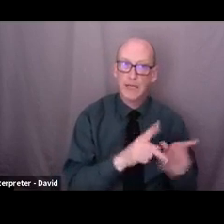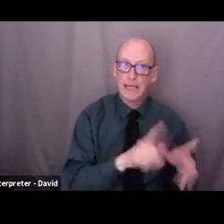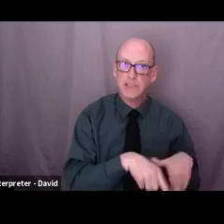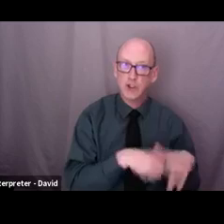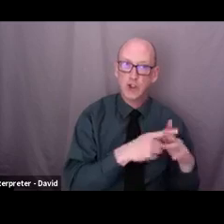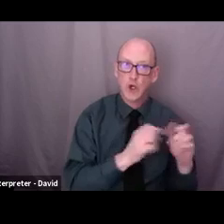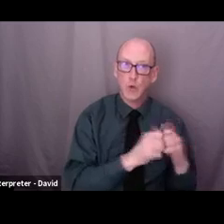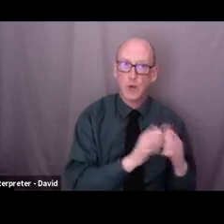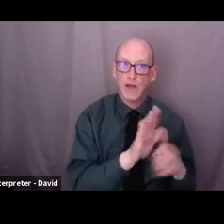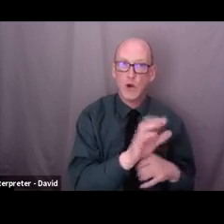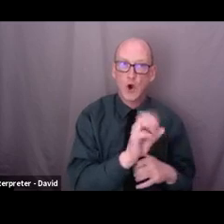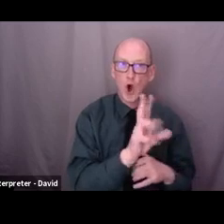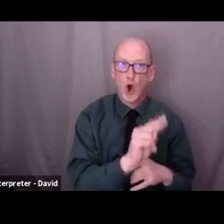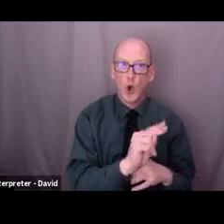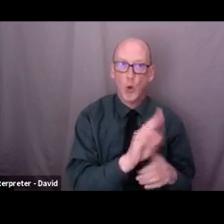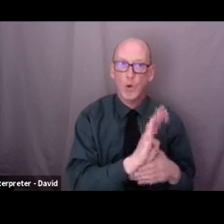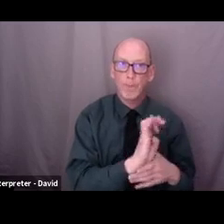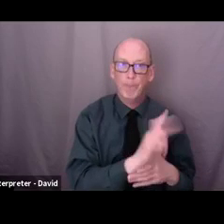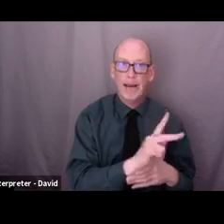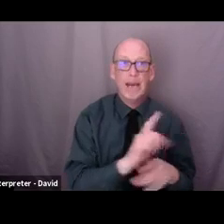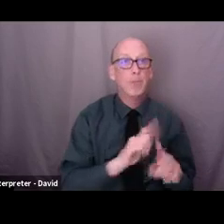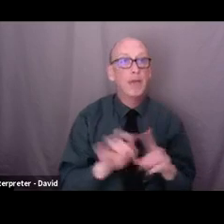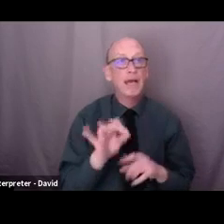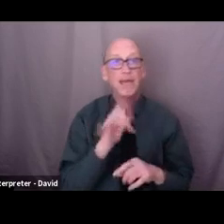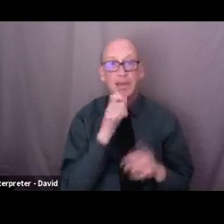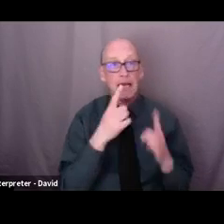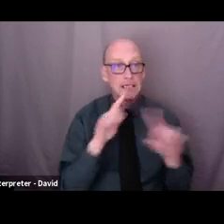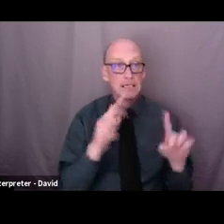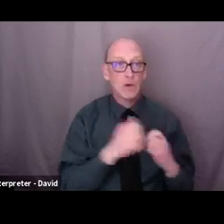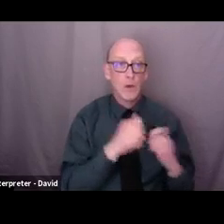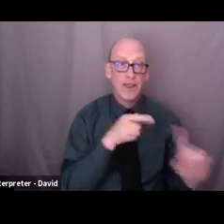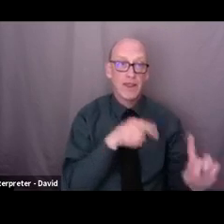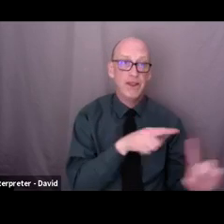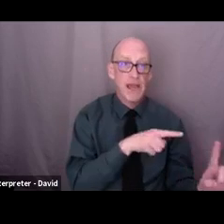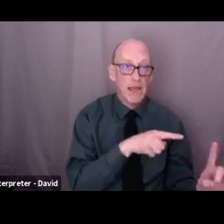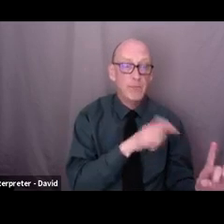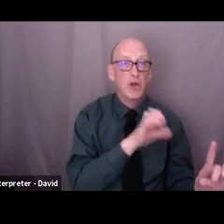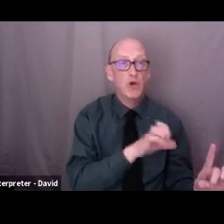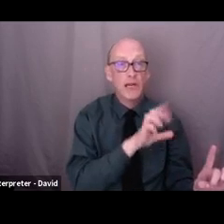own bank. But if you're not successful with your bank or credit union,